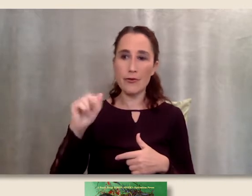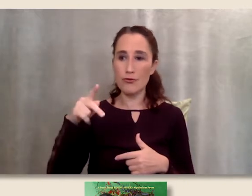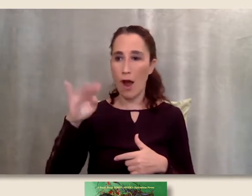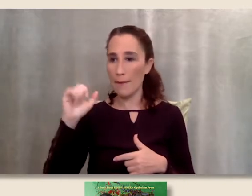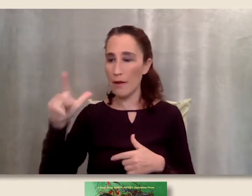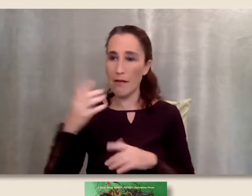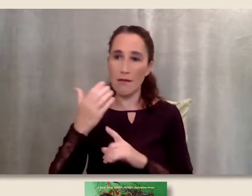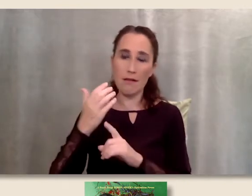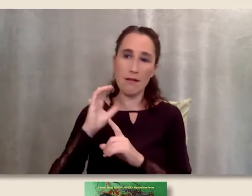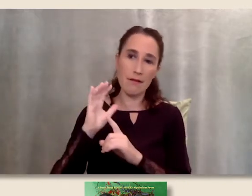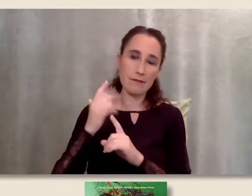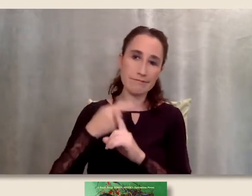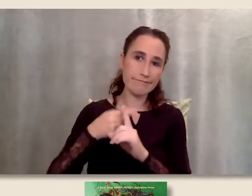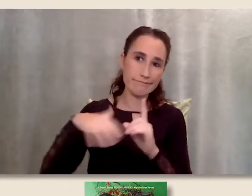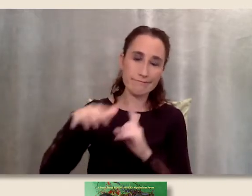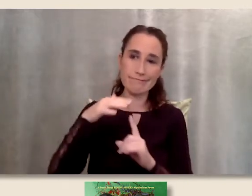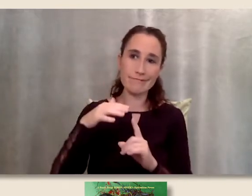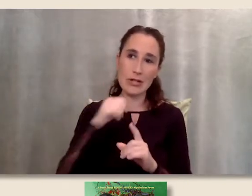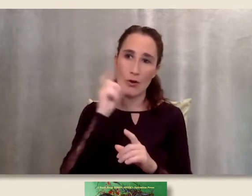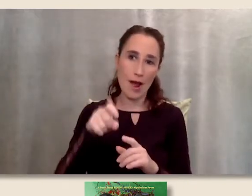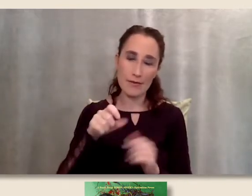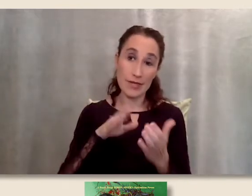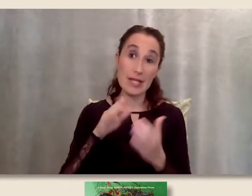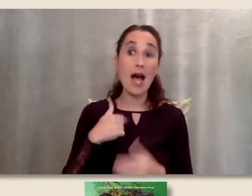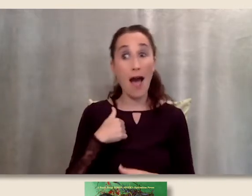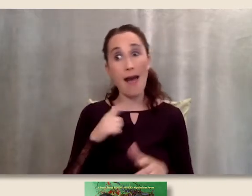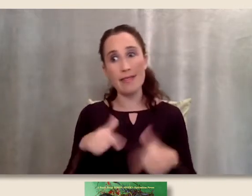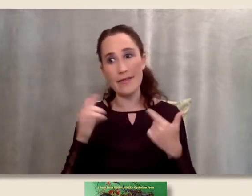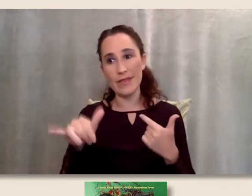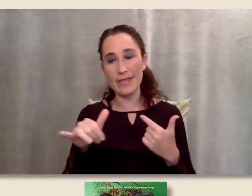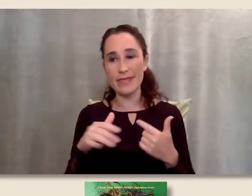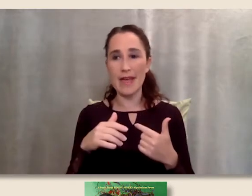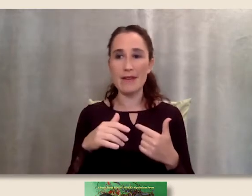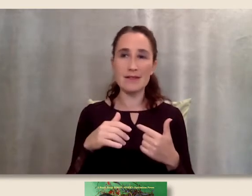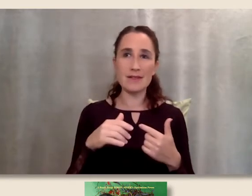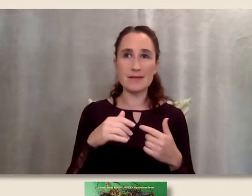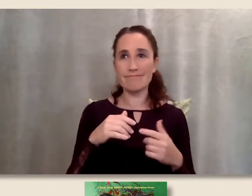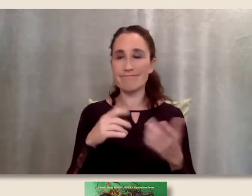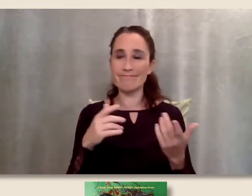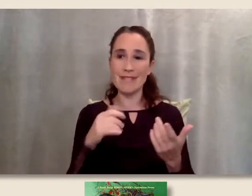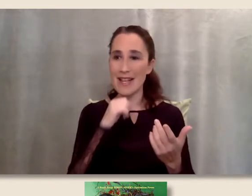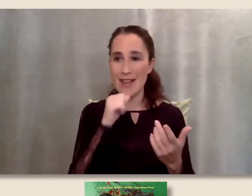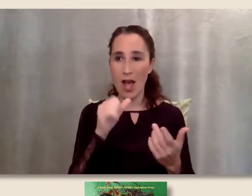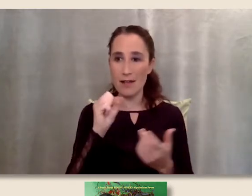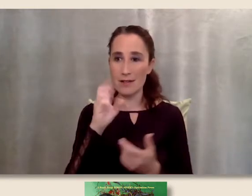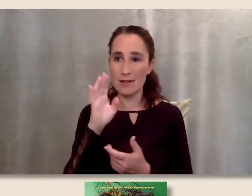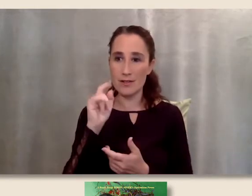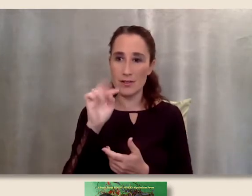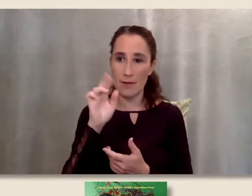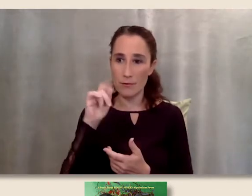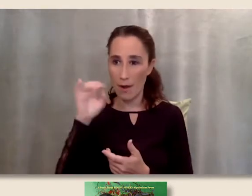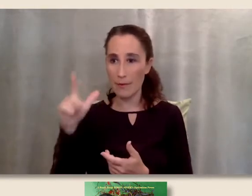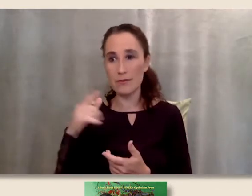that. But I do, so I don't actually put my seeds out. And like I said, I don't have much space. So you can see here, this is